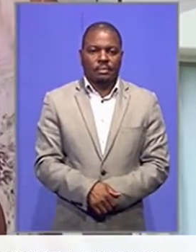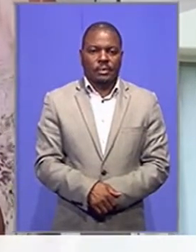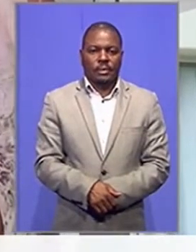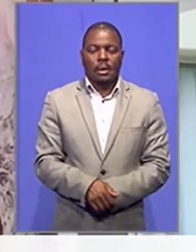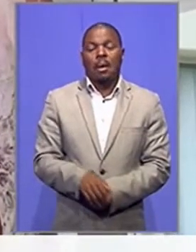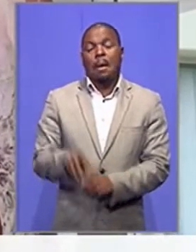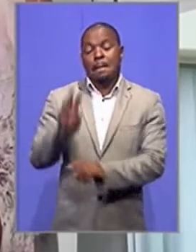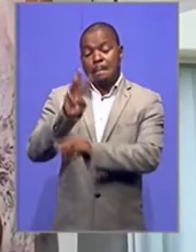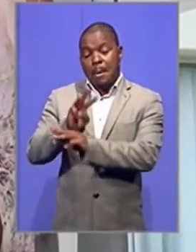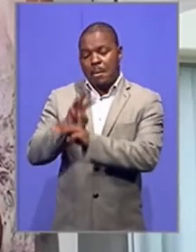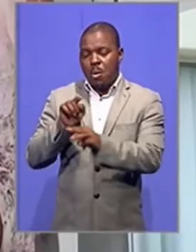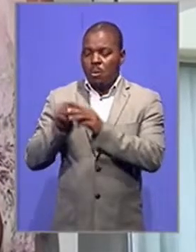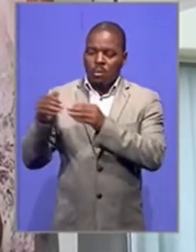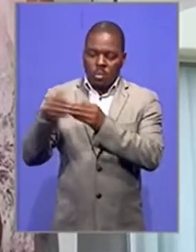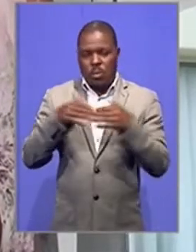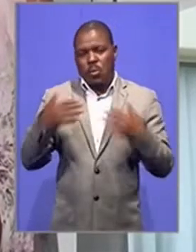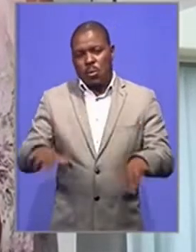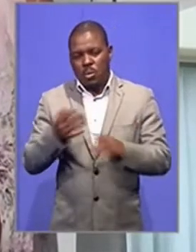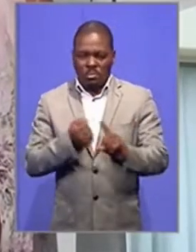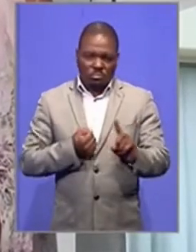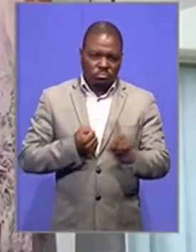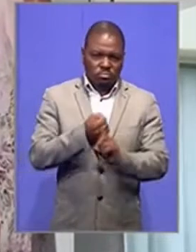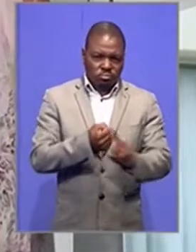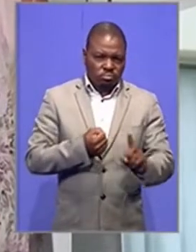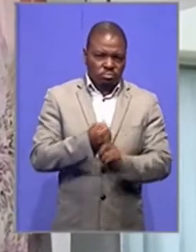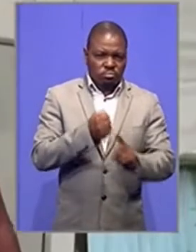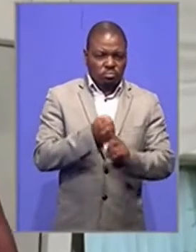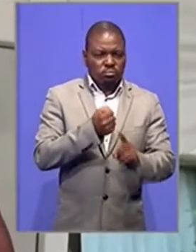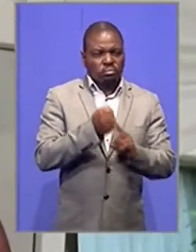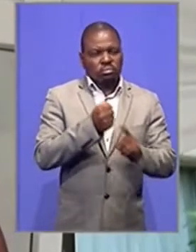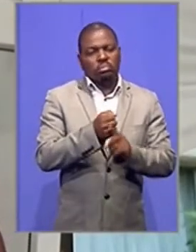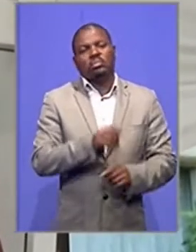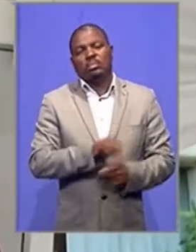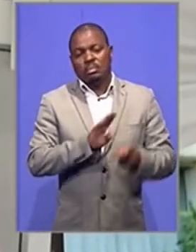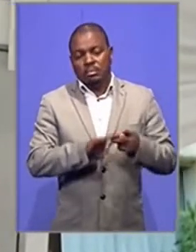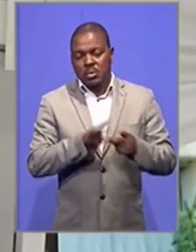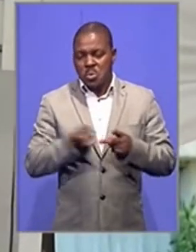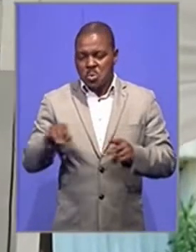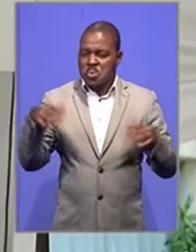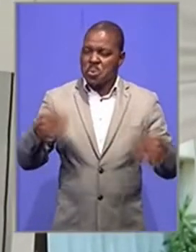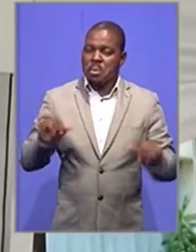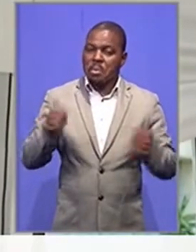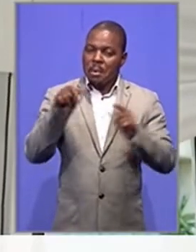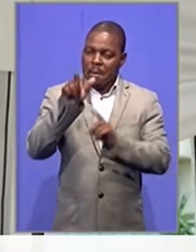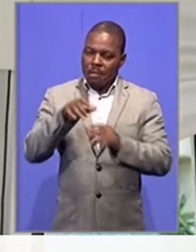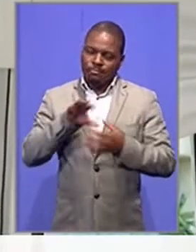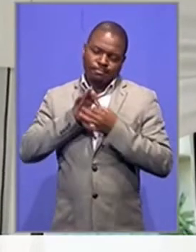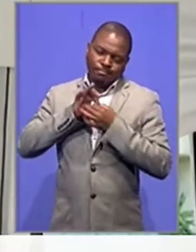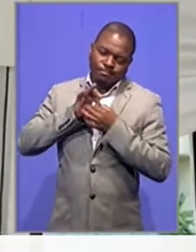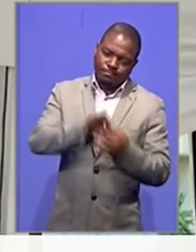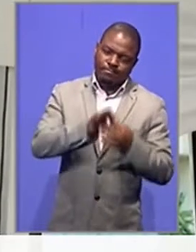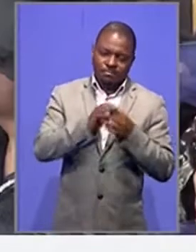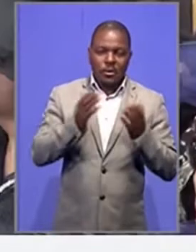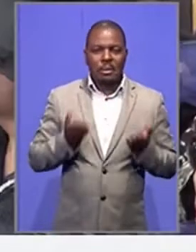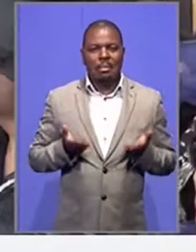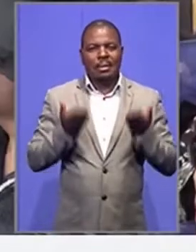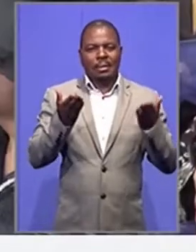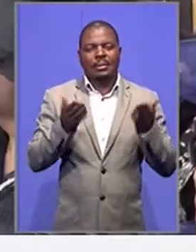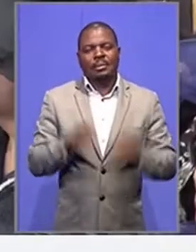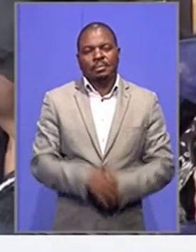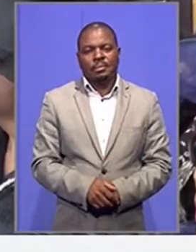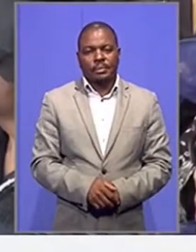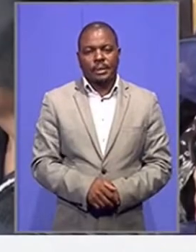motsadi yo neng a tlokomela mokgaratlhi kgatlhanong le ditlolomolao le mogaka yo neng a inetse wa kgaso ke ka